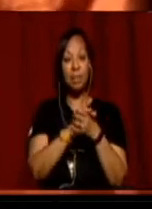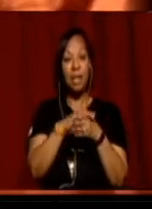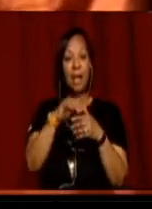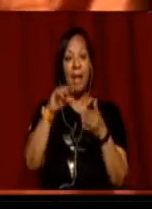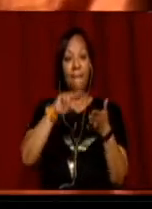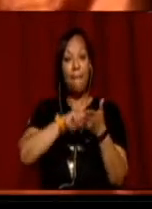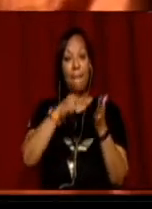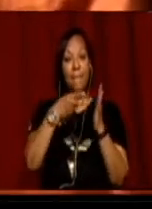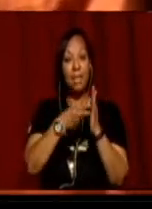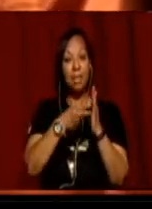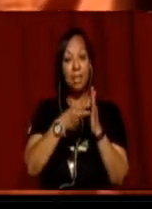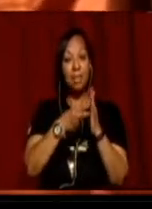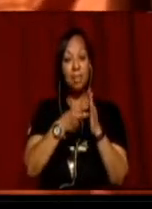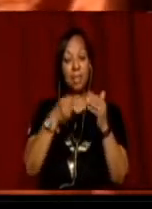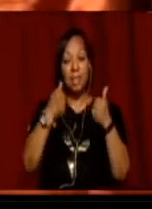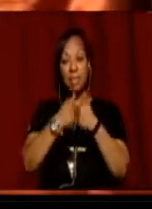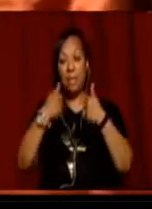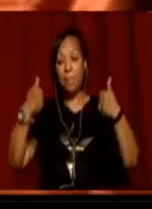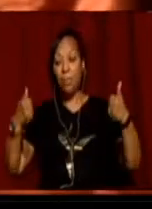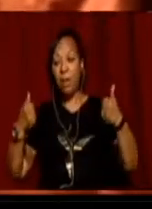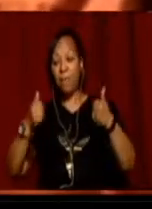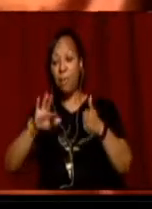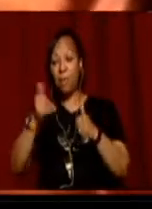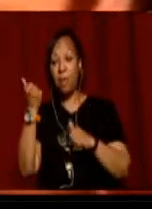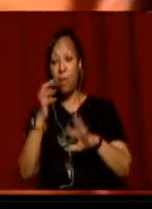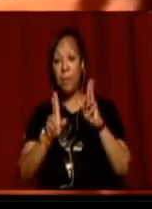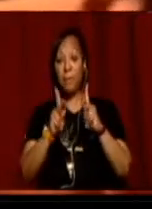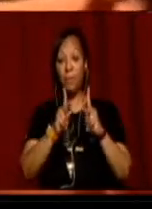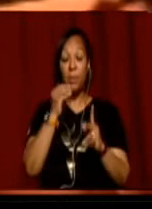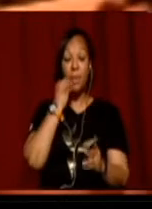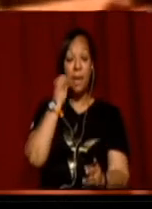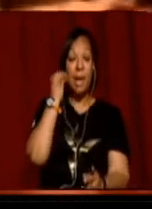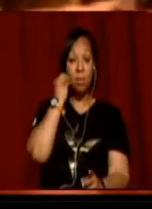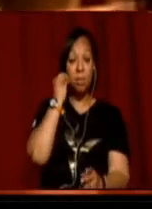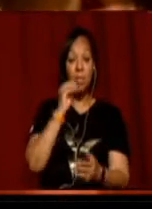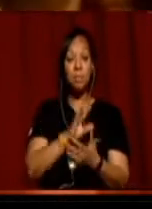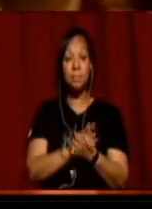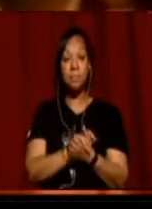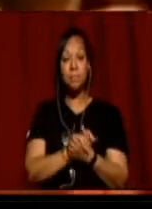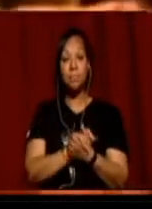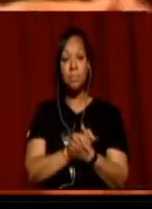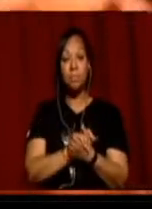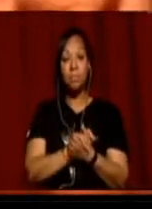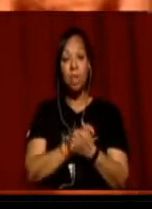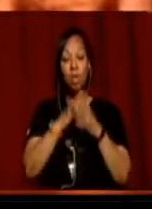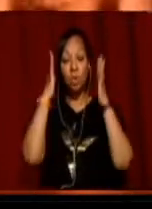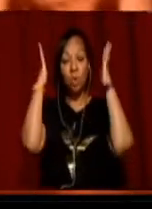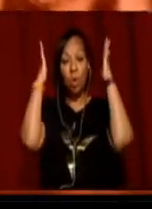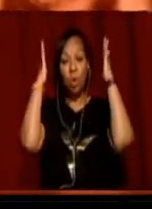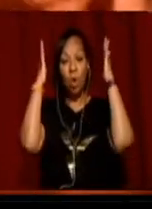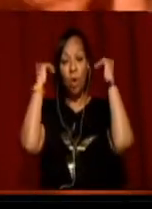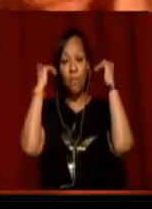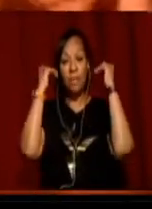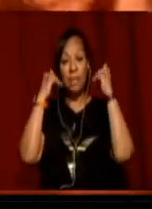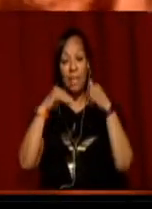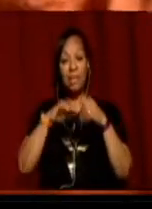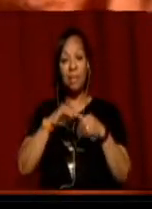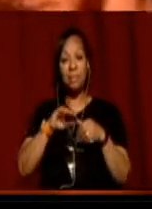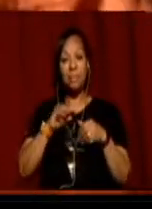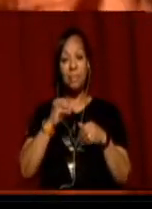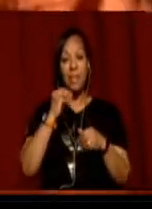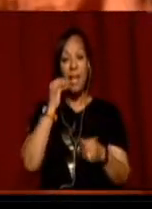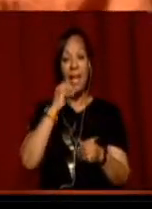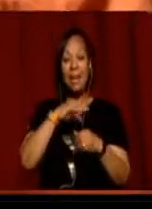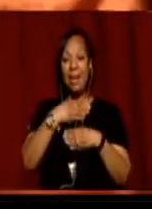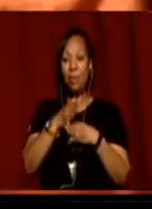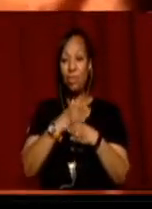means really putting yourself separate from everybody else in the household. So hopefully even not even sharing a bathroom if